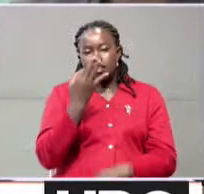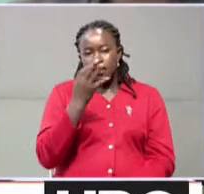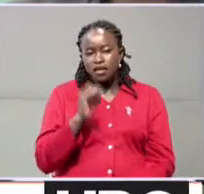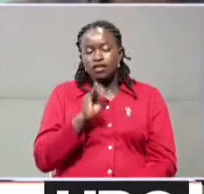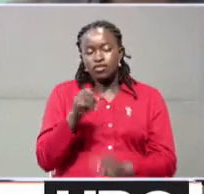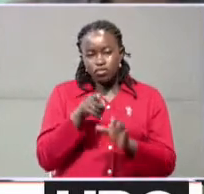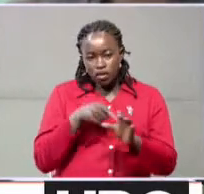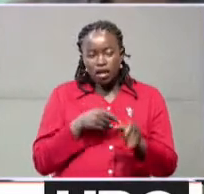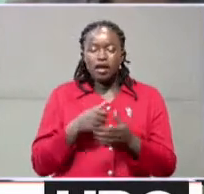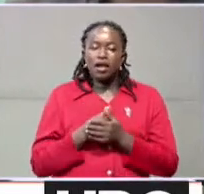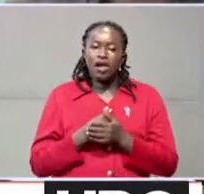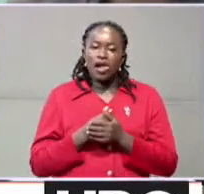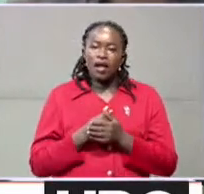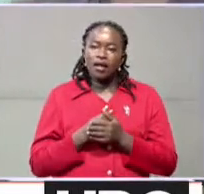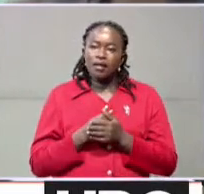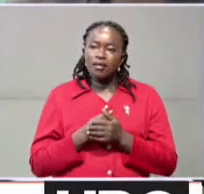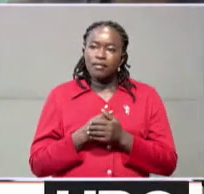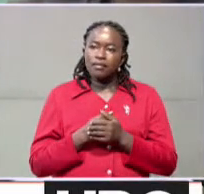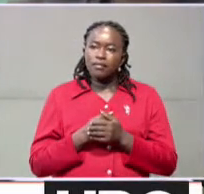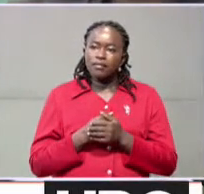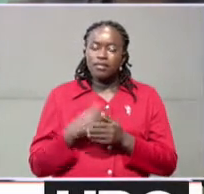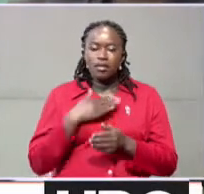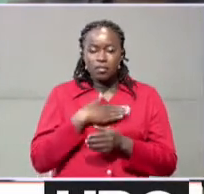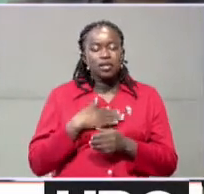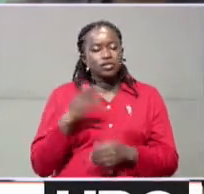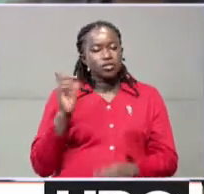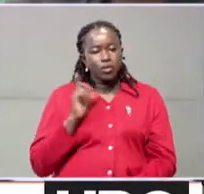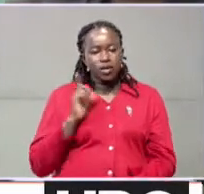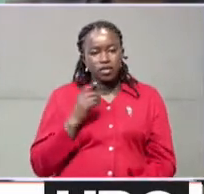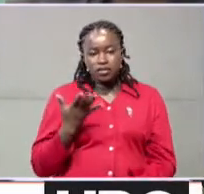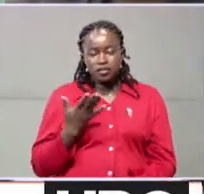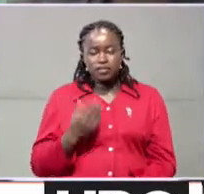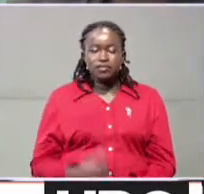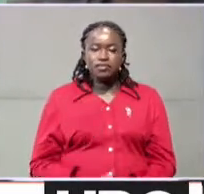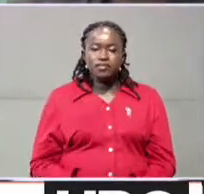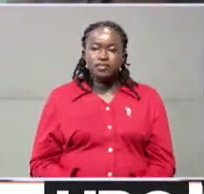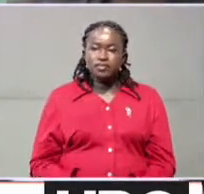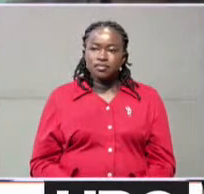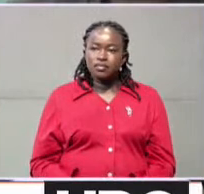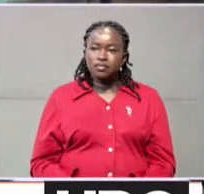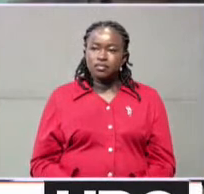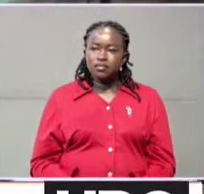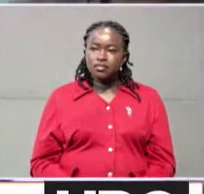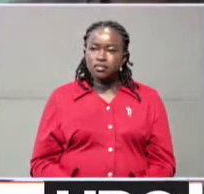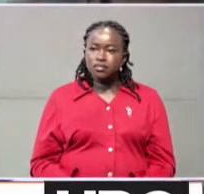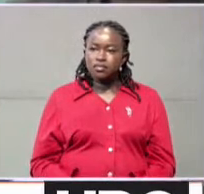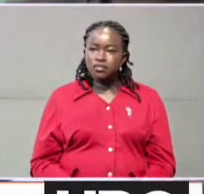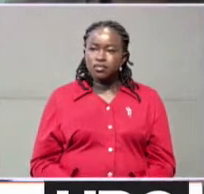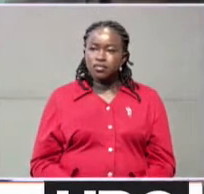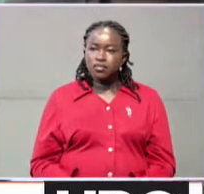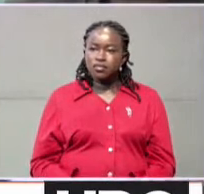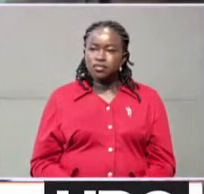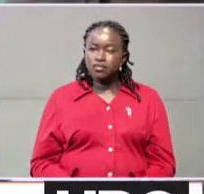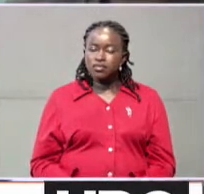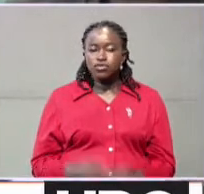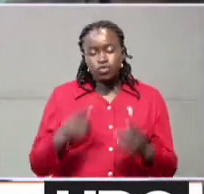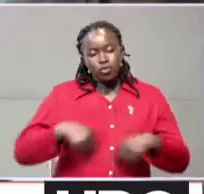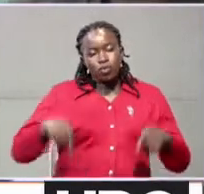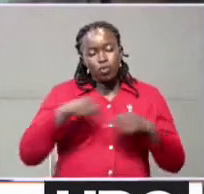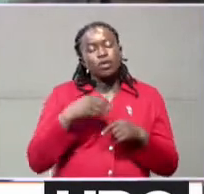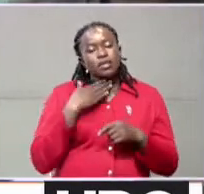inspect please construction please colleagues we need to inspect the construction of the watercolor we need order into the